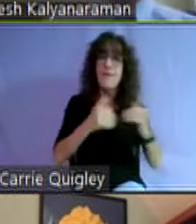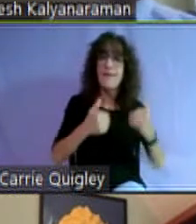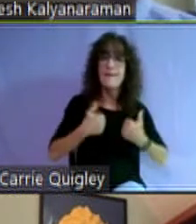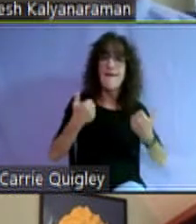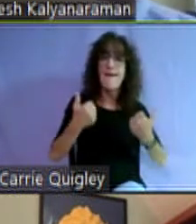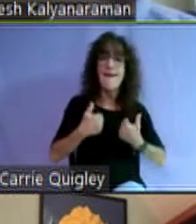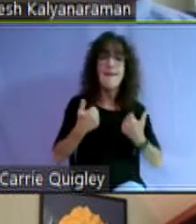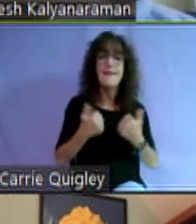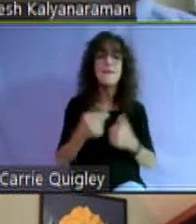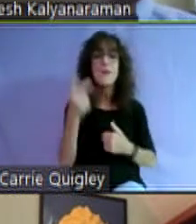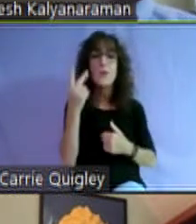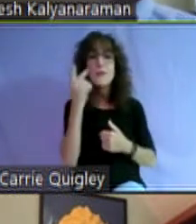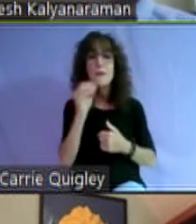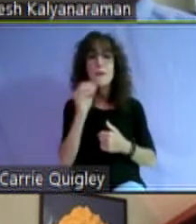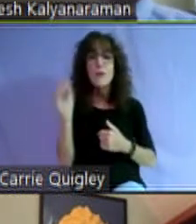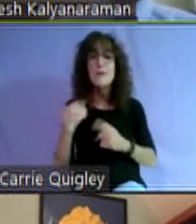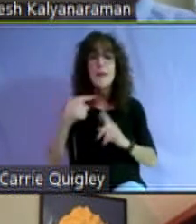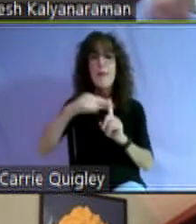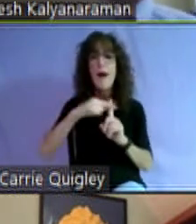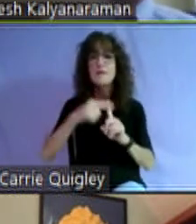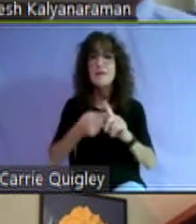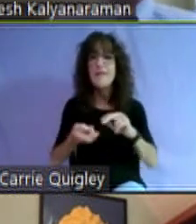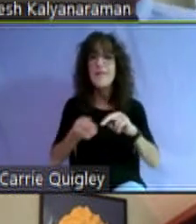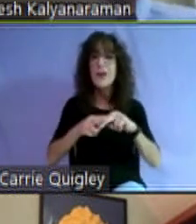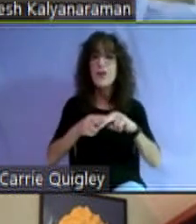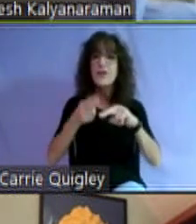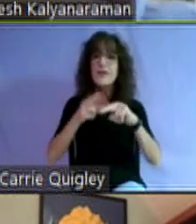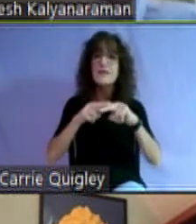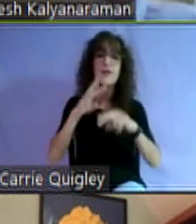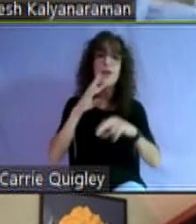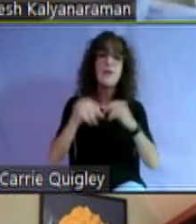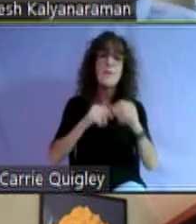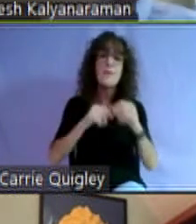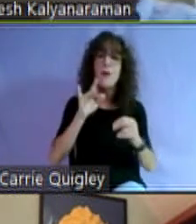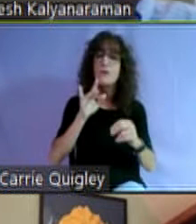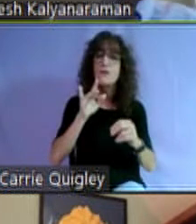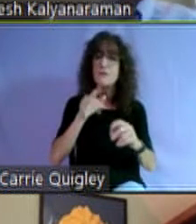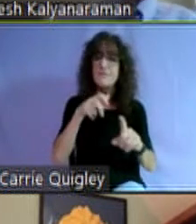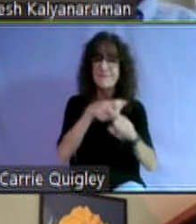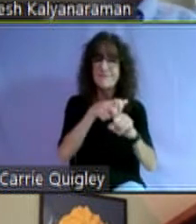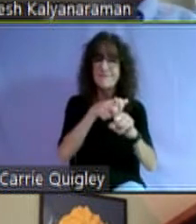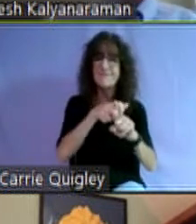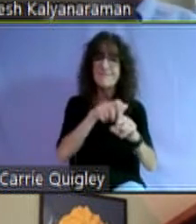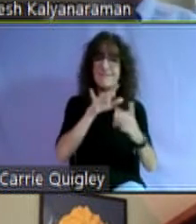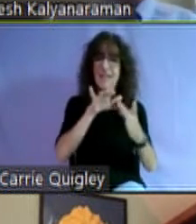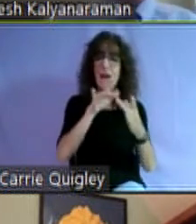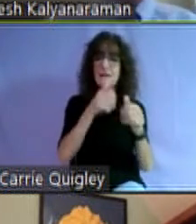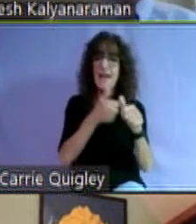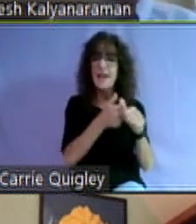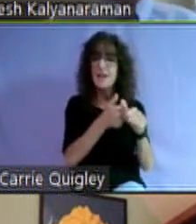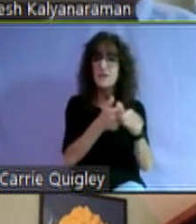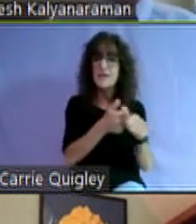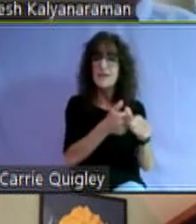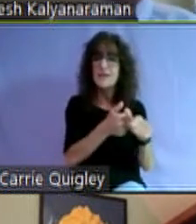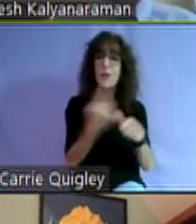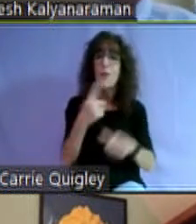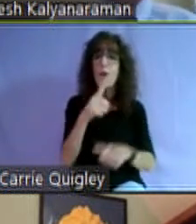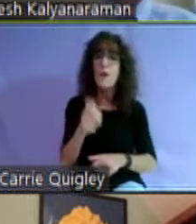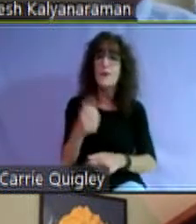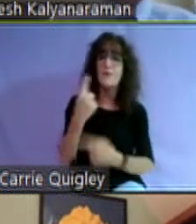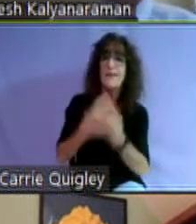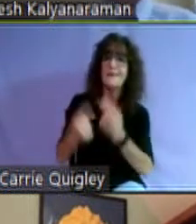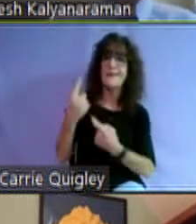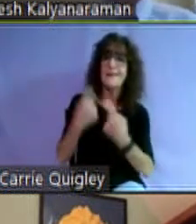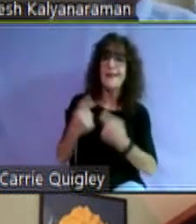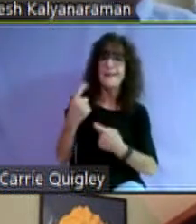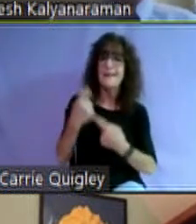We see that our percent positivity is increasing, and we talked about our contact tracing data. One of the questions we get a lot is how do